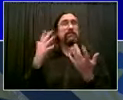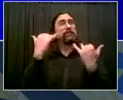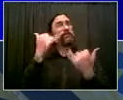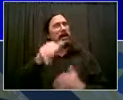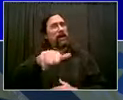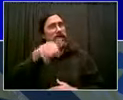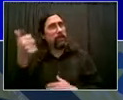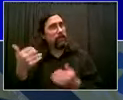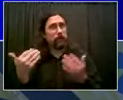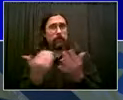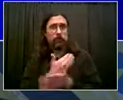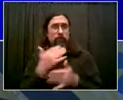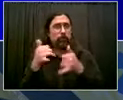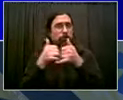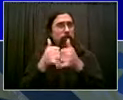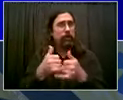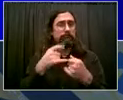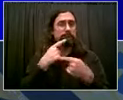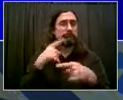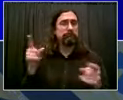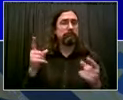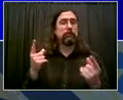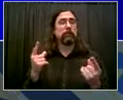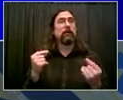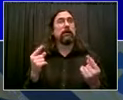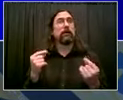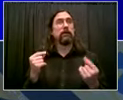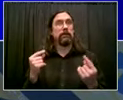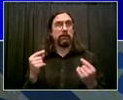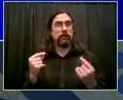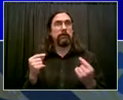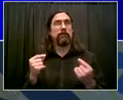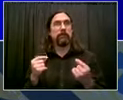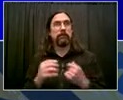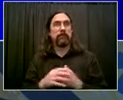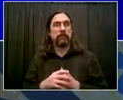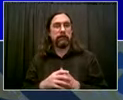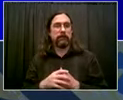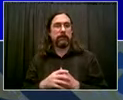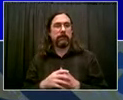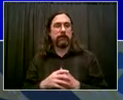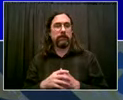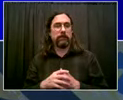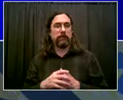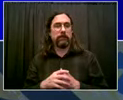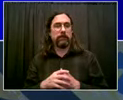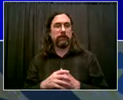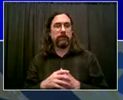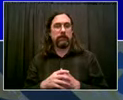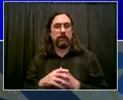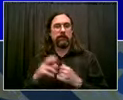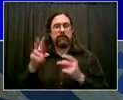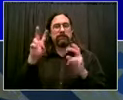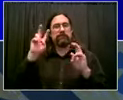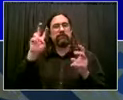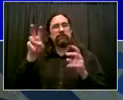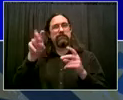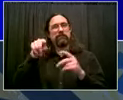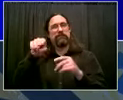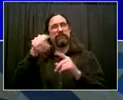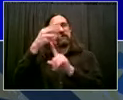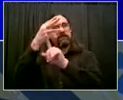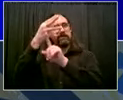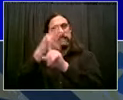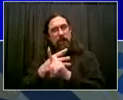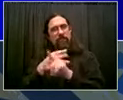six months of unlimited MetroCards. This is something of tremendous value to so many New Yorkers. So if you're out there, you've